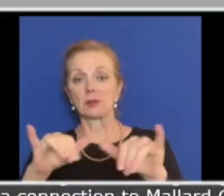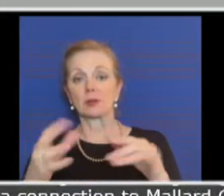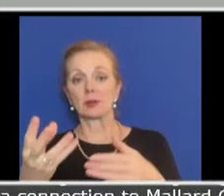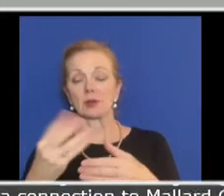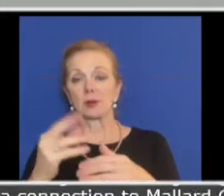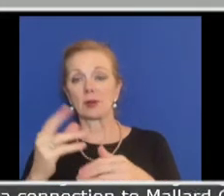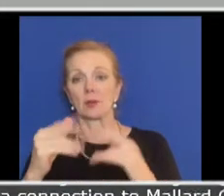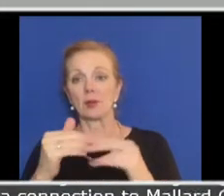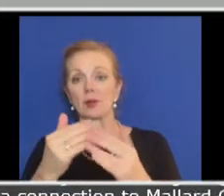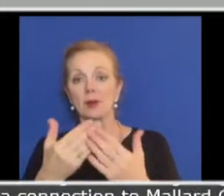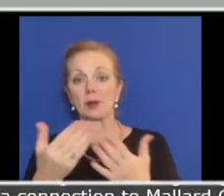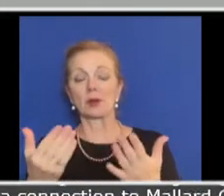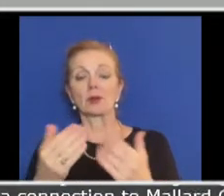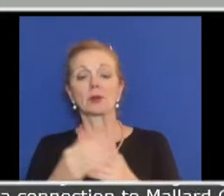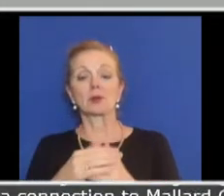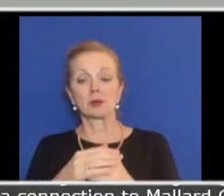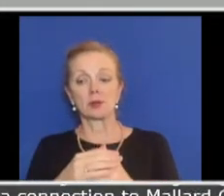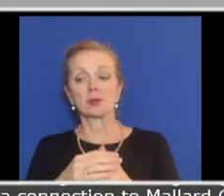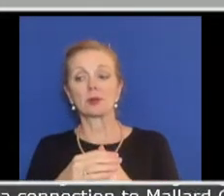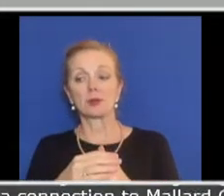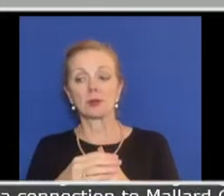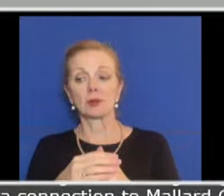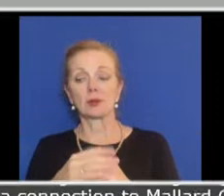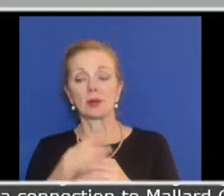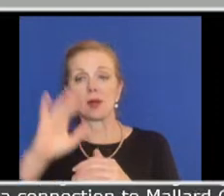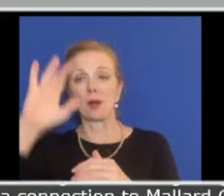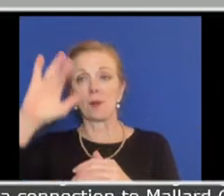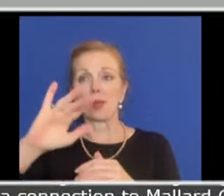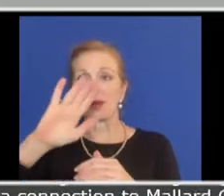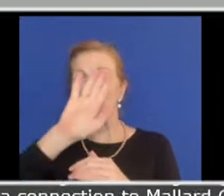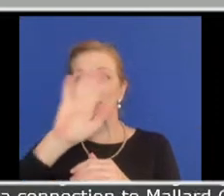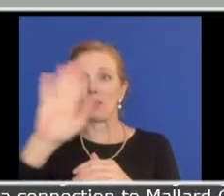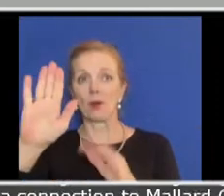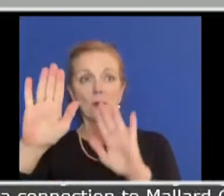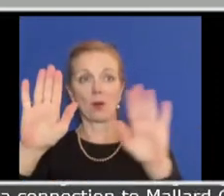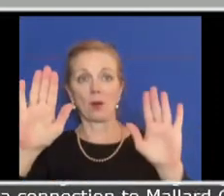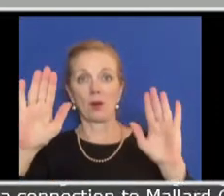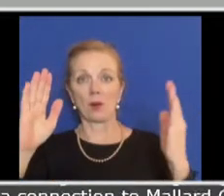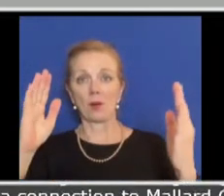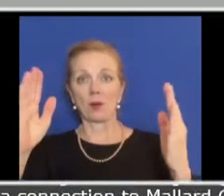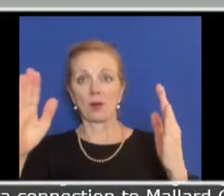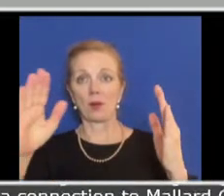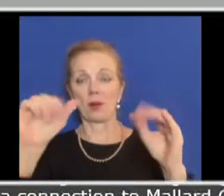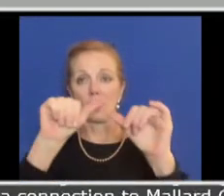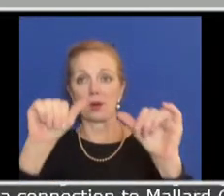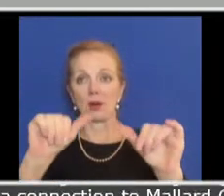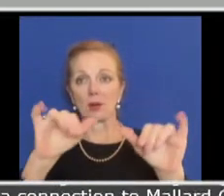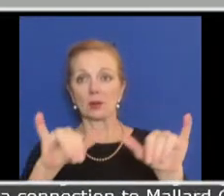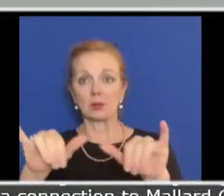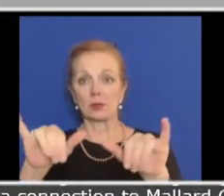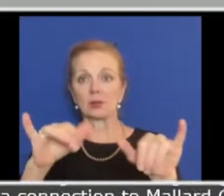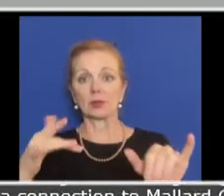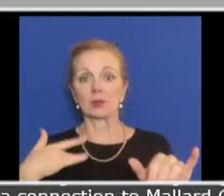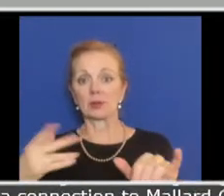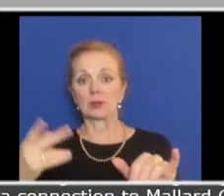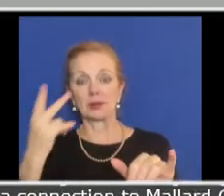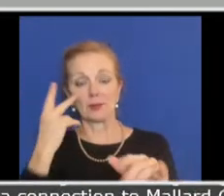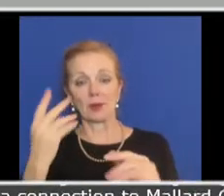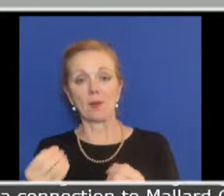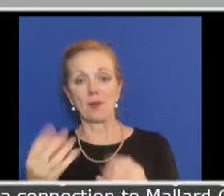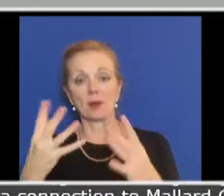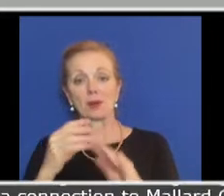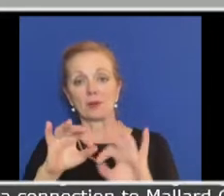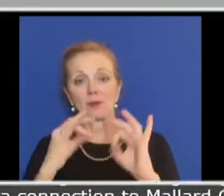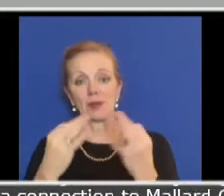building materials a blank wall massing and other architectural standards we typically see for our multi-family projects